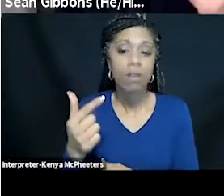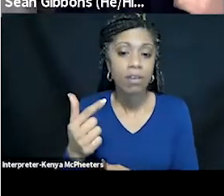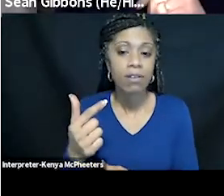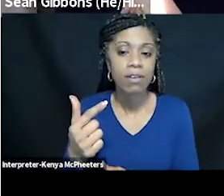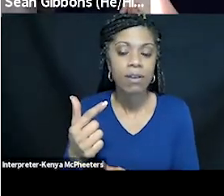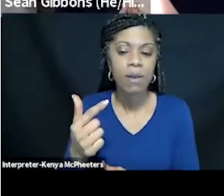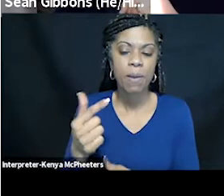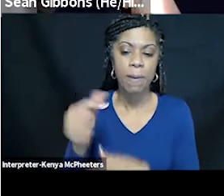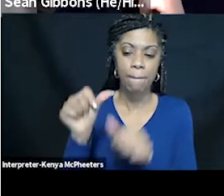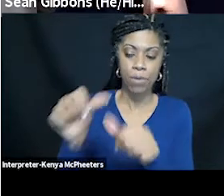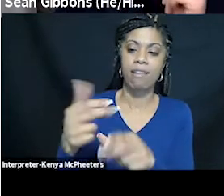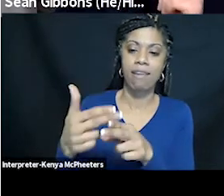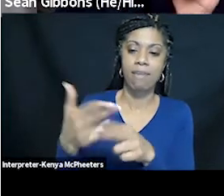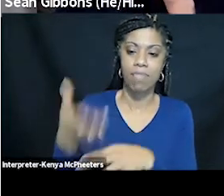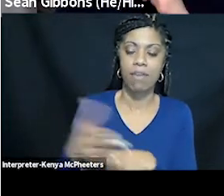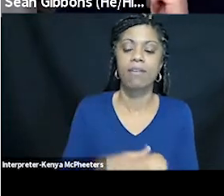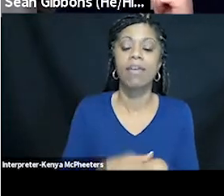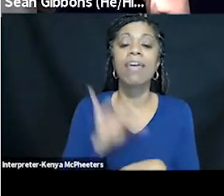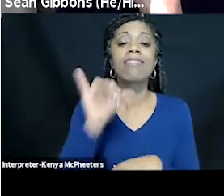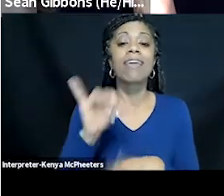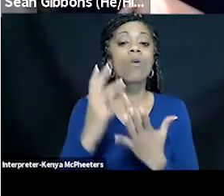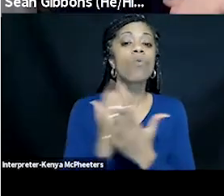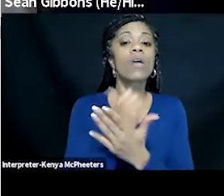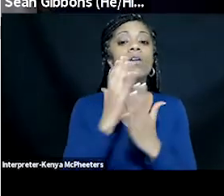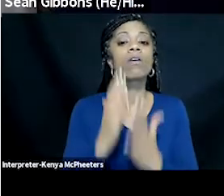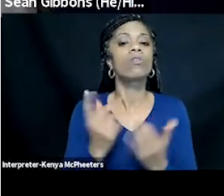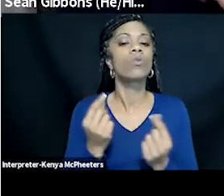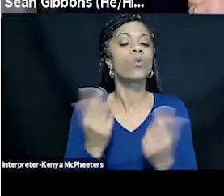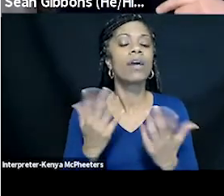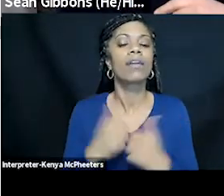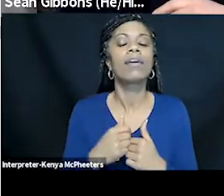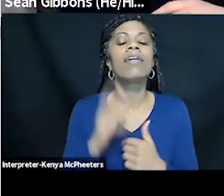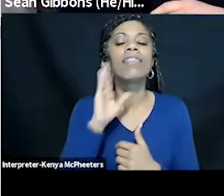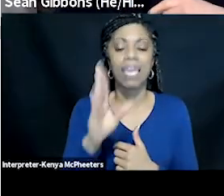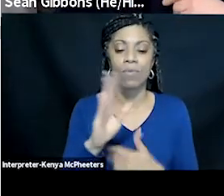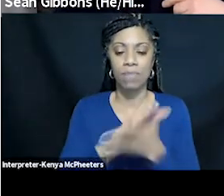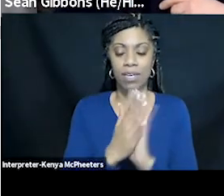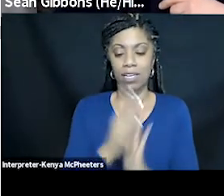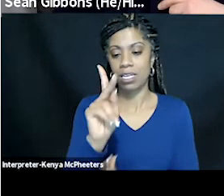that winner will give a case study keynote at the next network gathering. Tristan, if you'll take this forward.